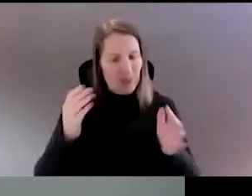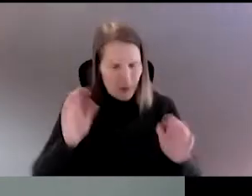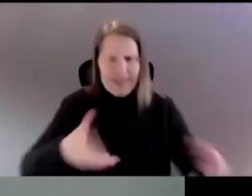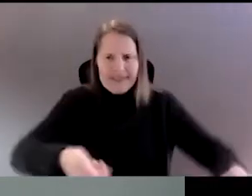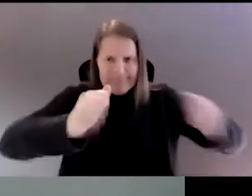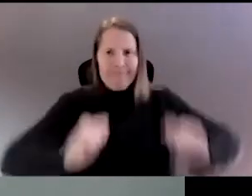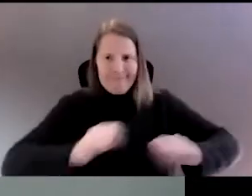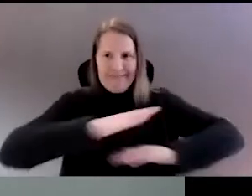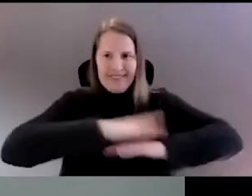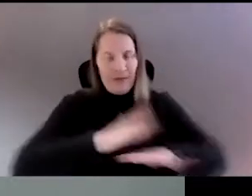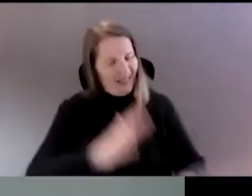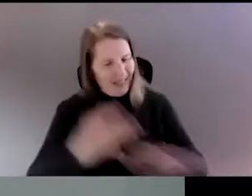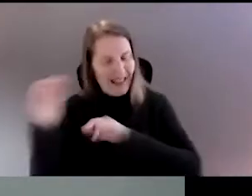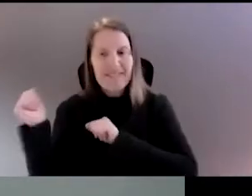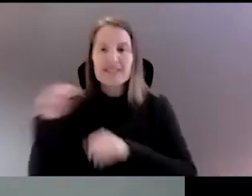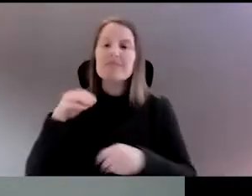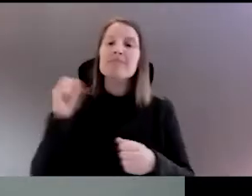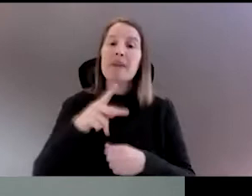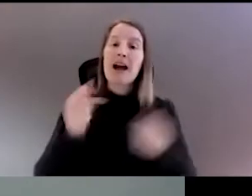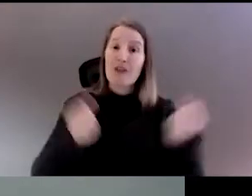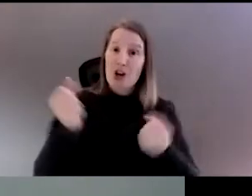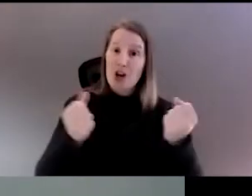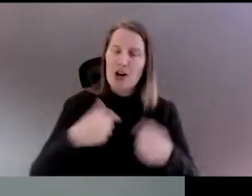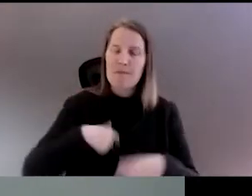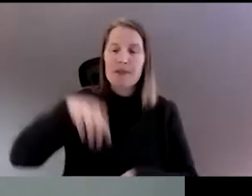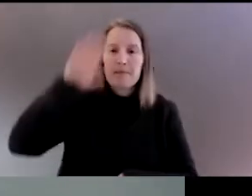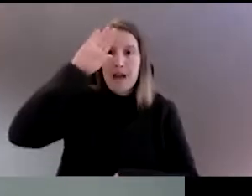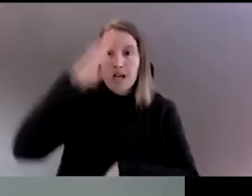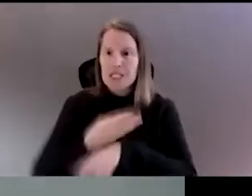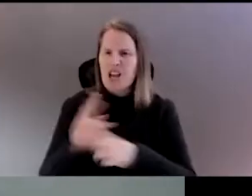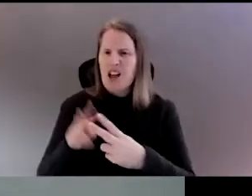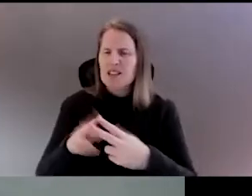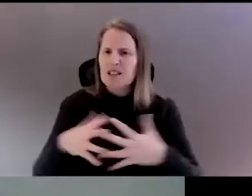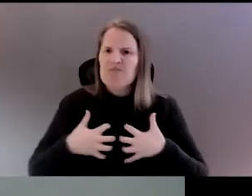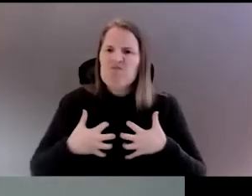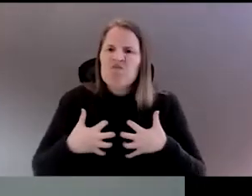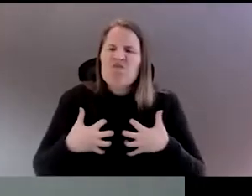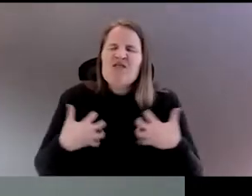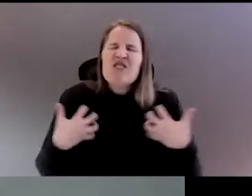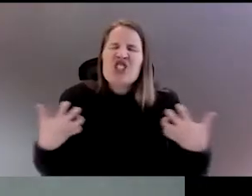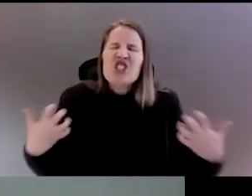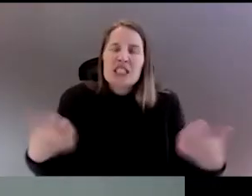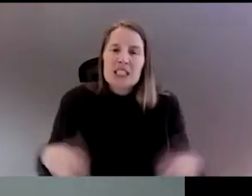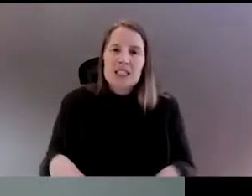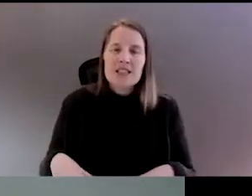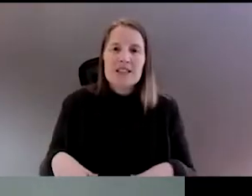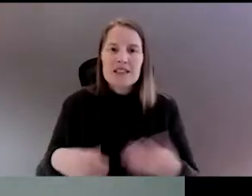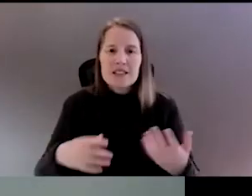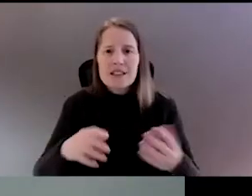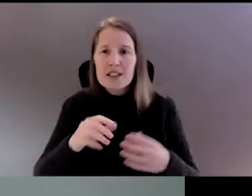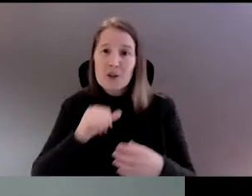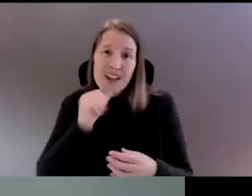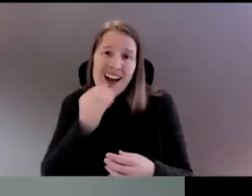in the car. And my sons were furious with her because we didn't get that treat too often.